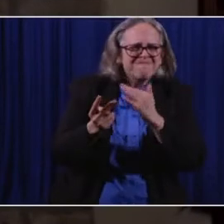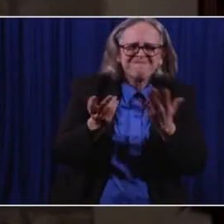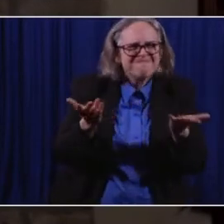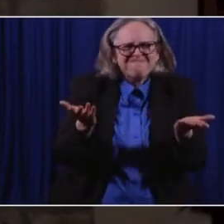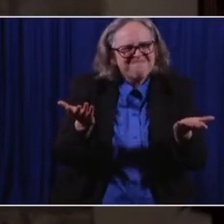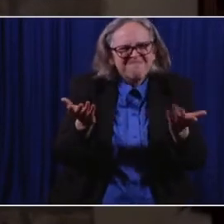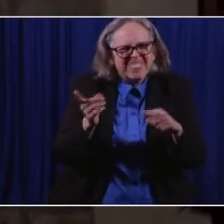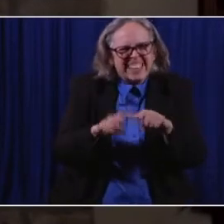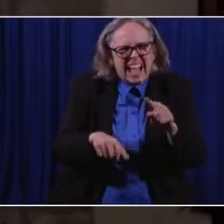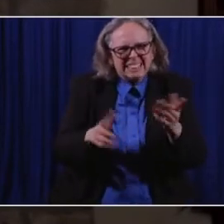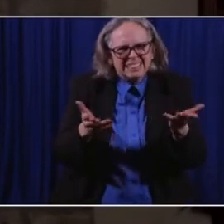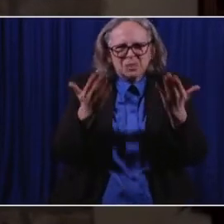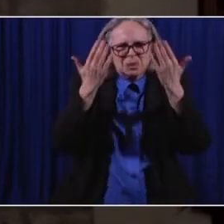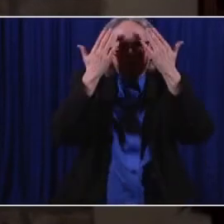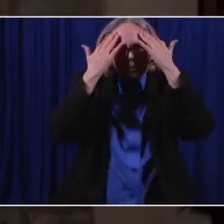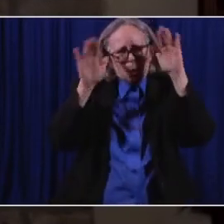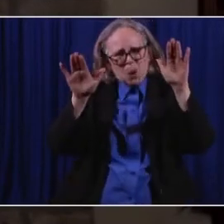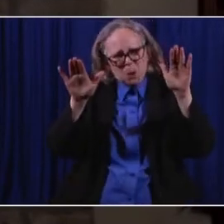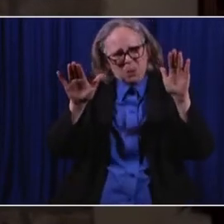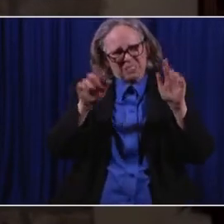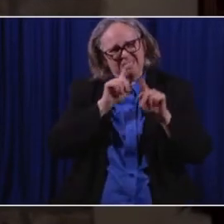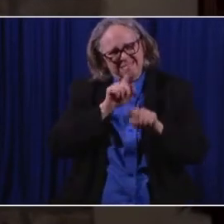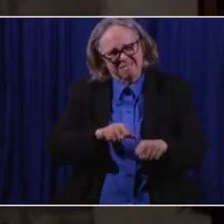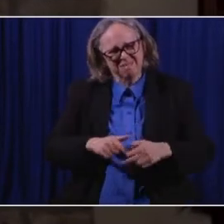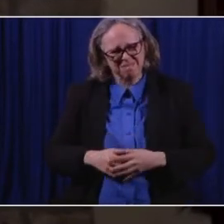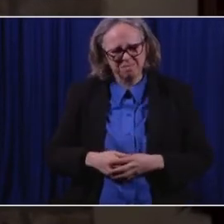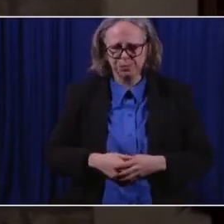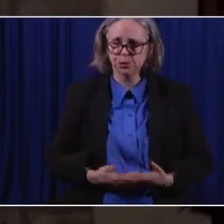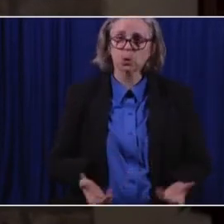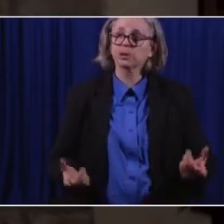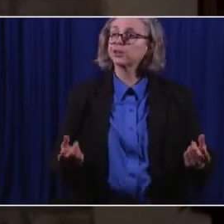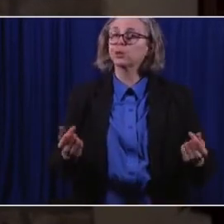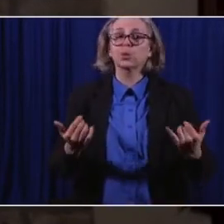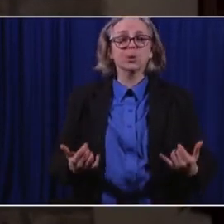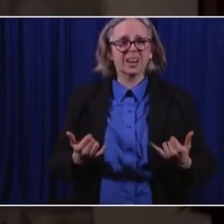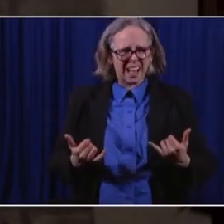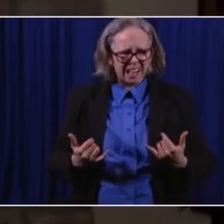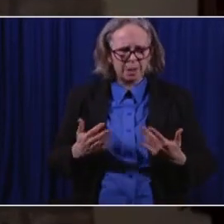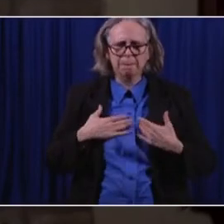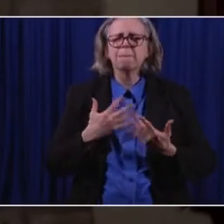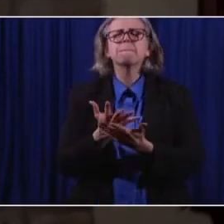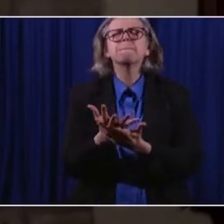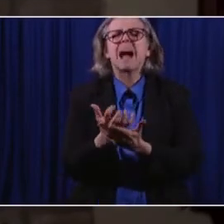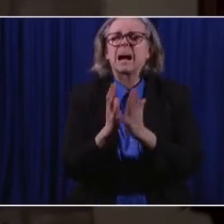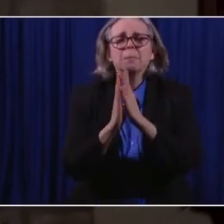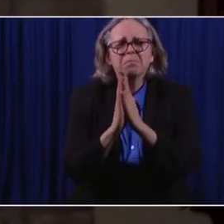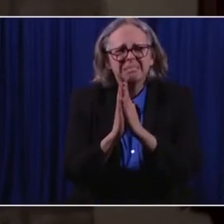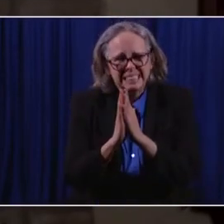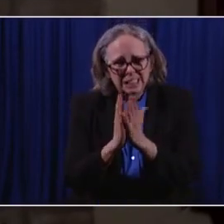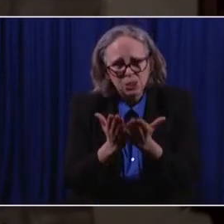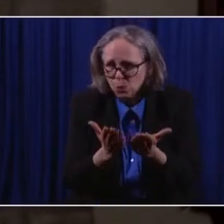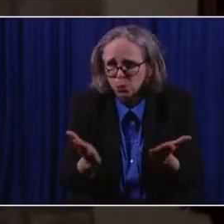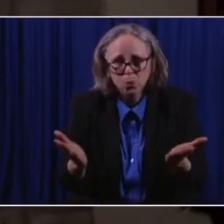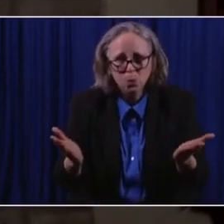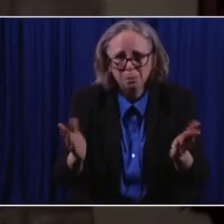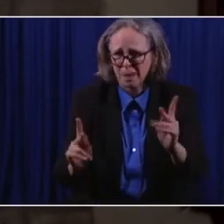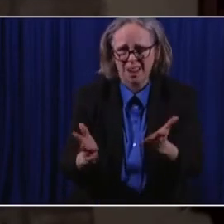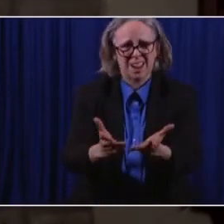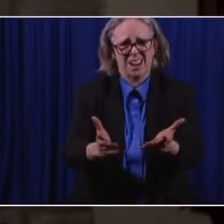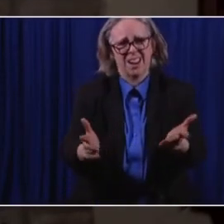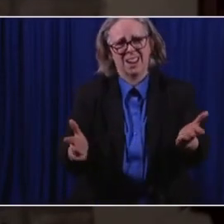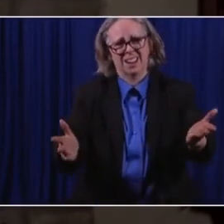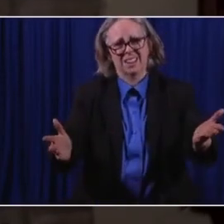we have to do in Ohio, and this is my appeal today to everyone who has anything to do with this, we've